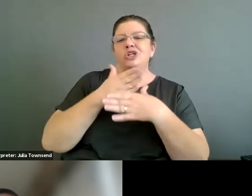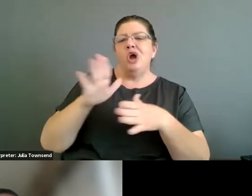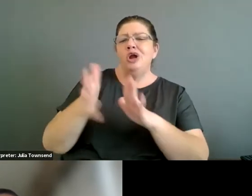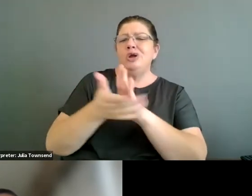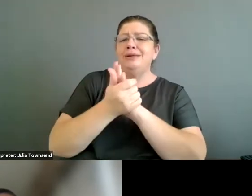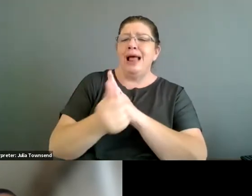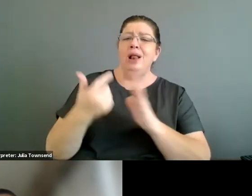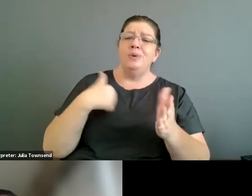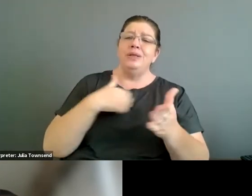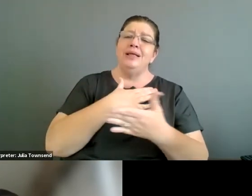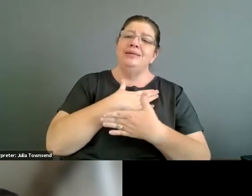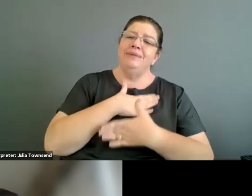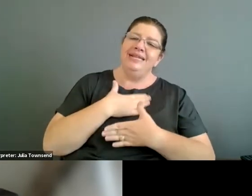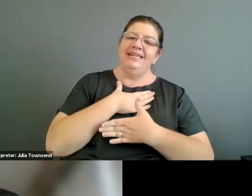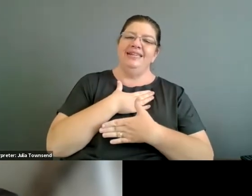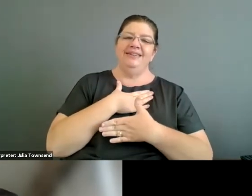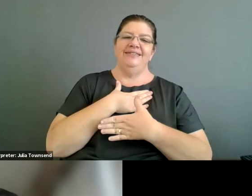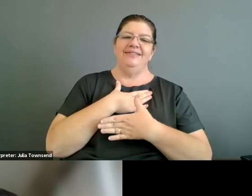us.